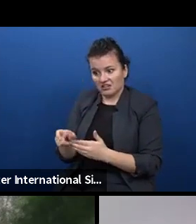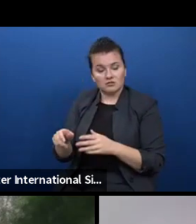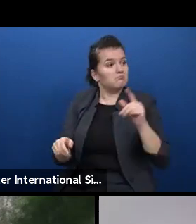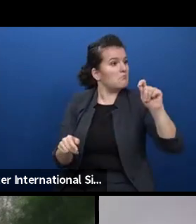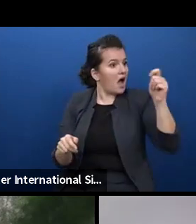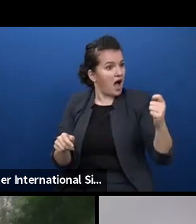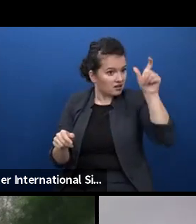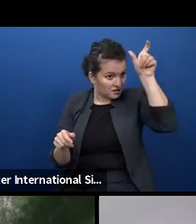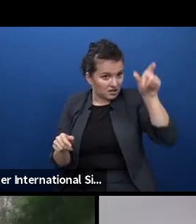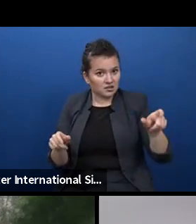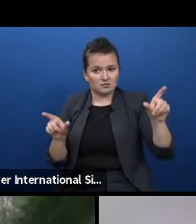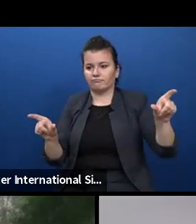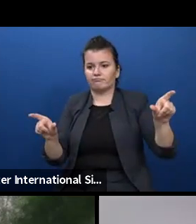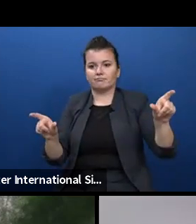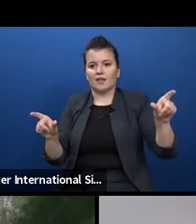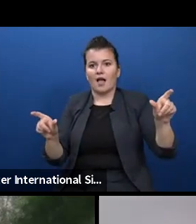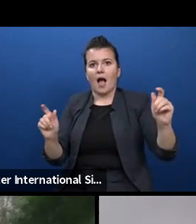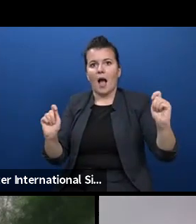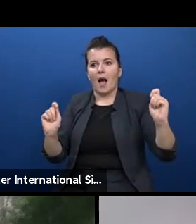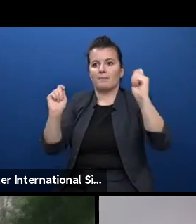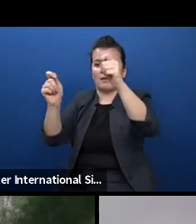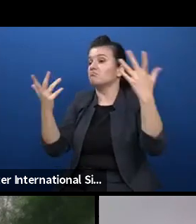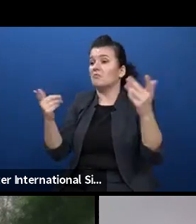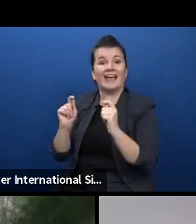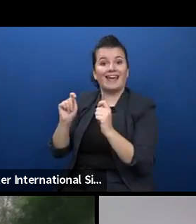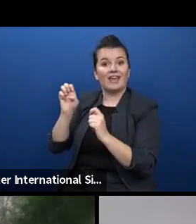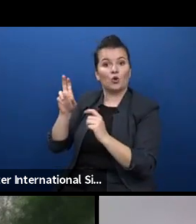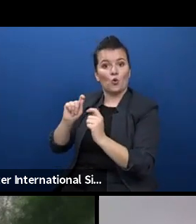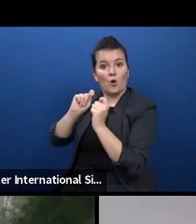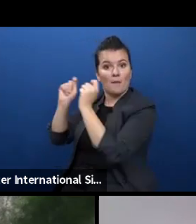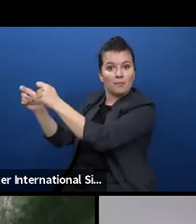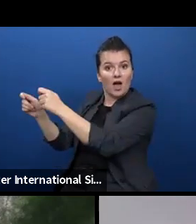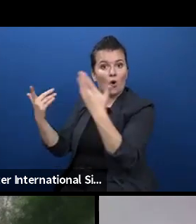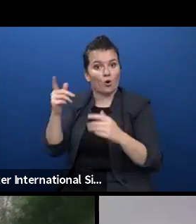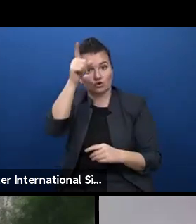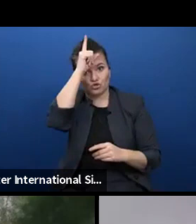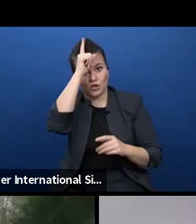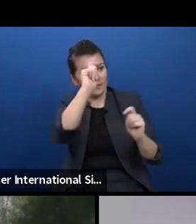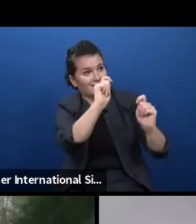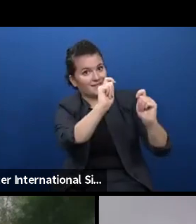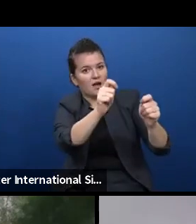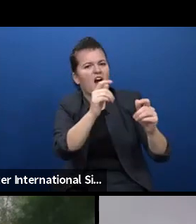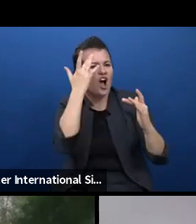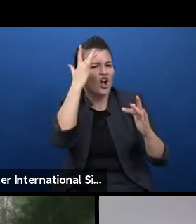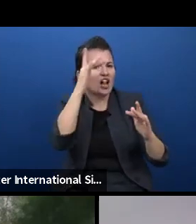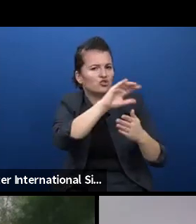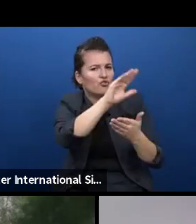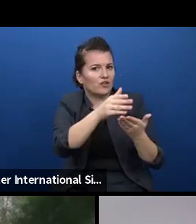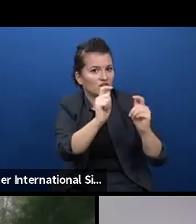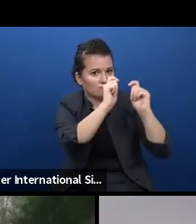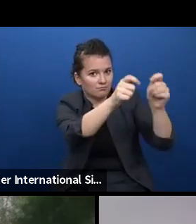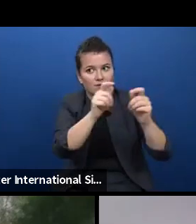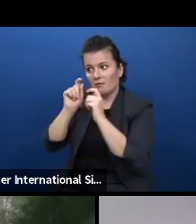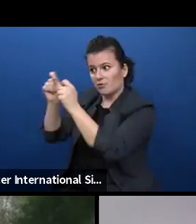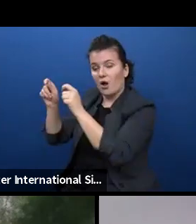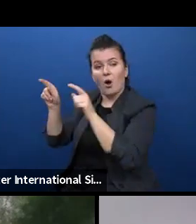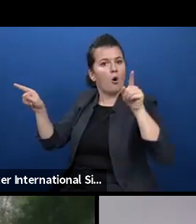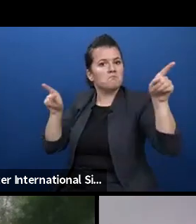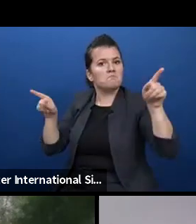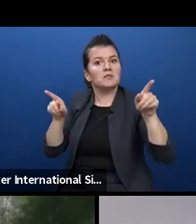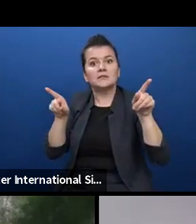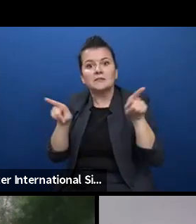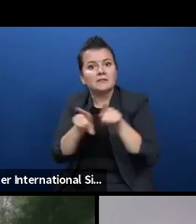For example, you're applying for a fund at the EU level and at the German Culture Foundation. And we all ask for environmental policies or carbon